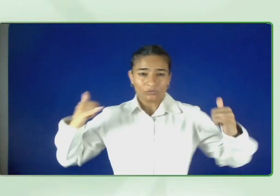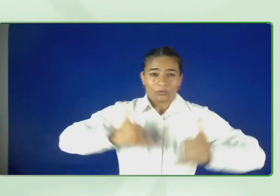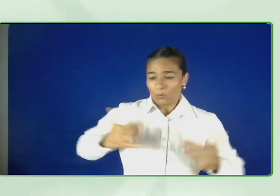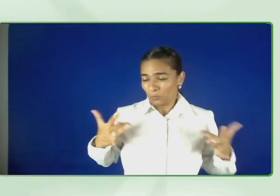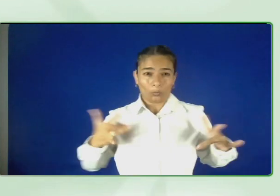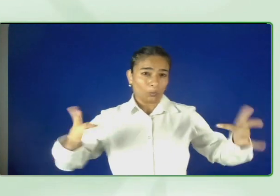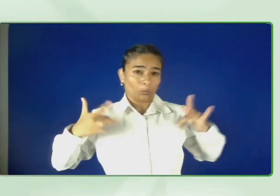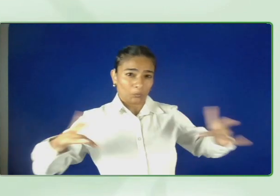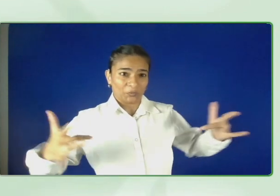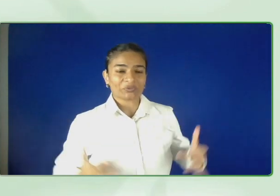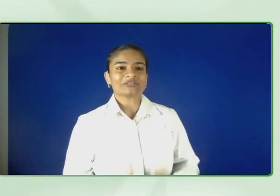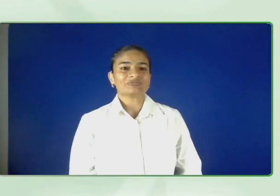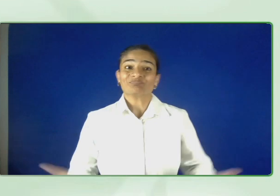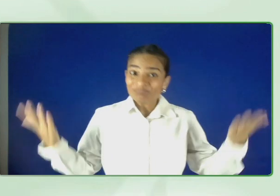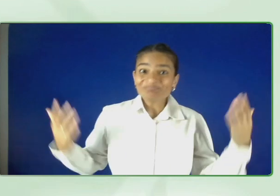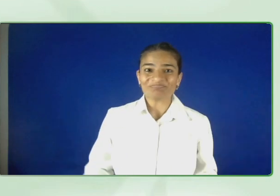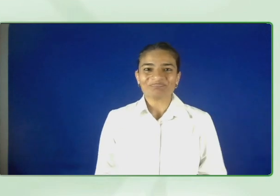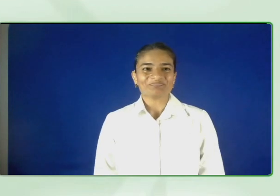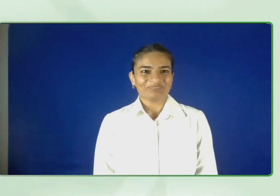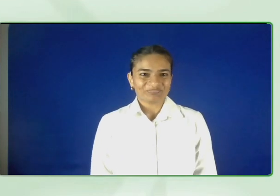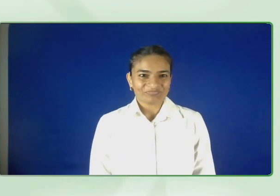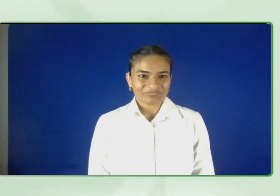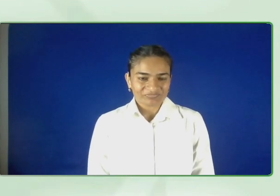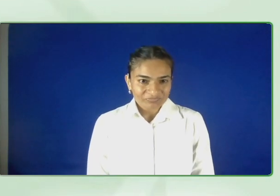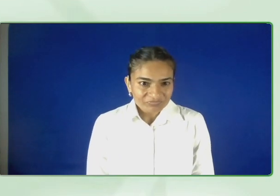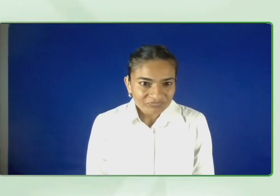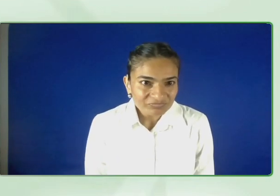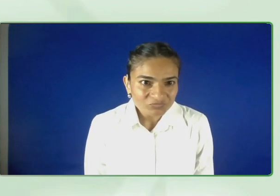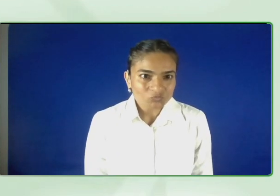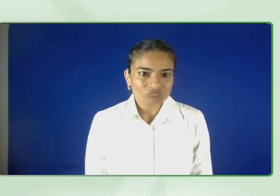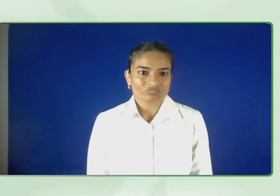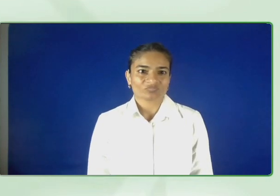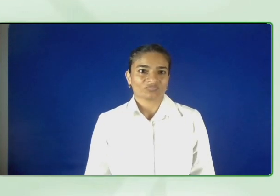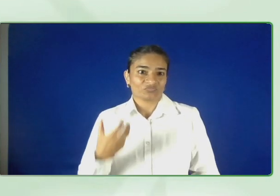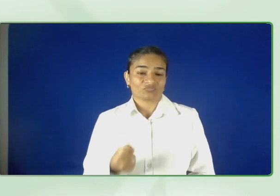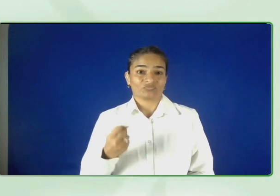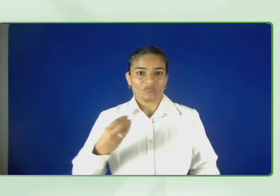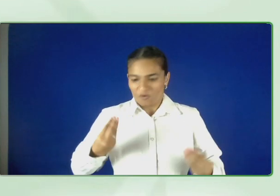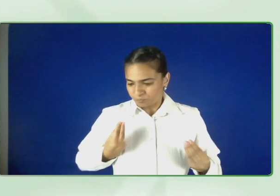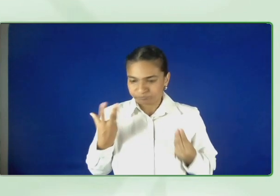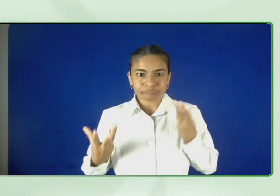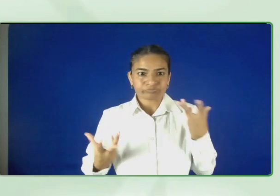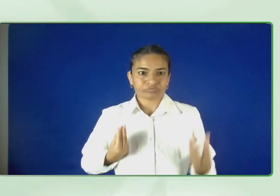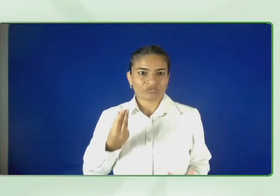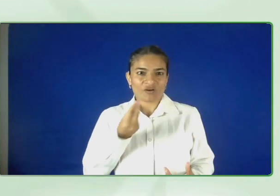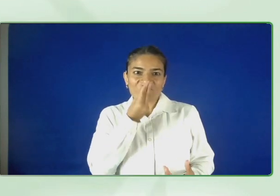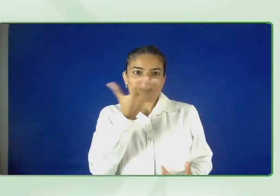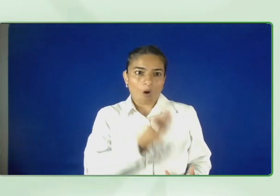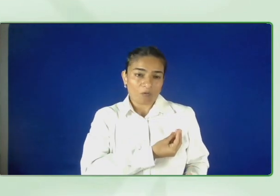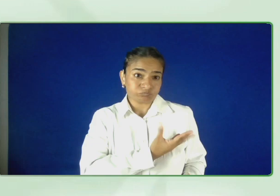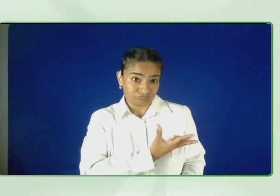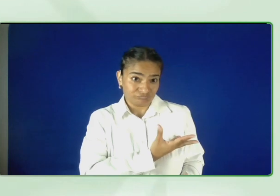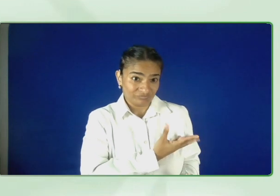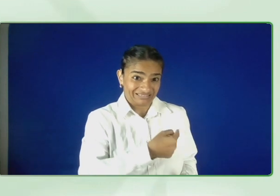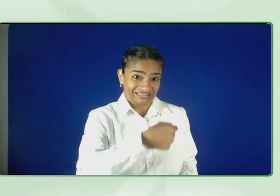Yeah? And I have white flowers on this jacket. Okay, is my PowerPoint ready for